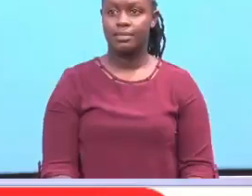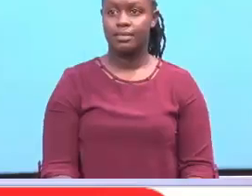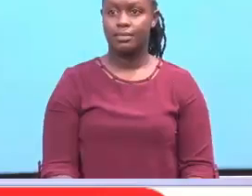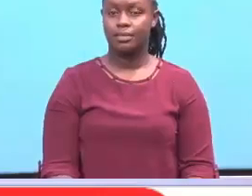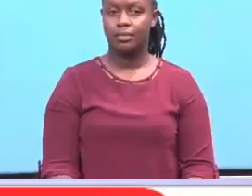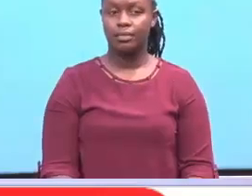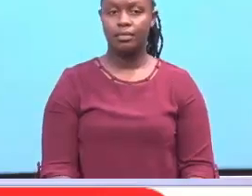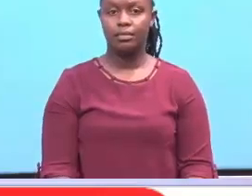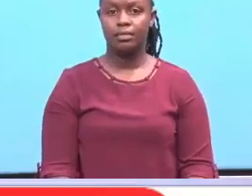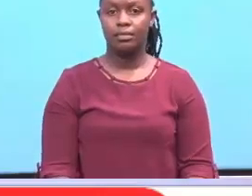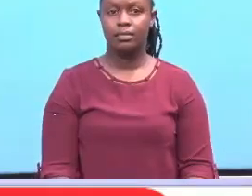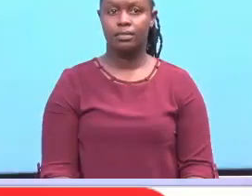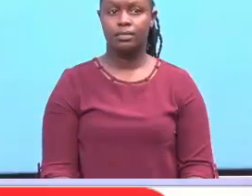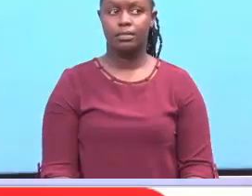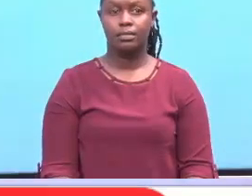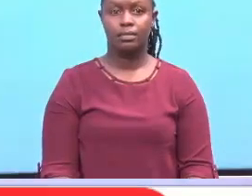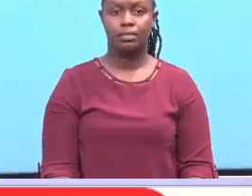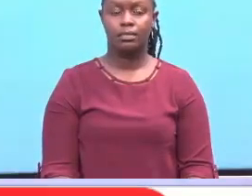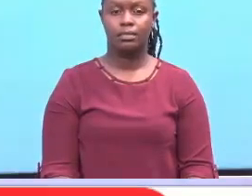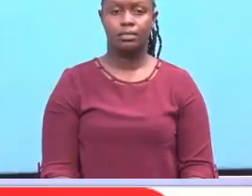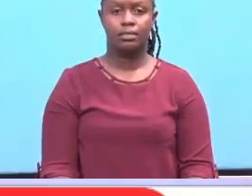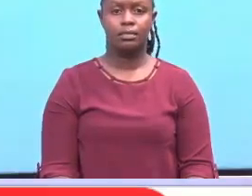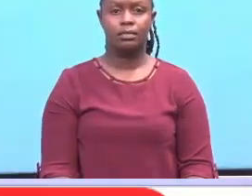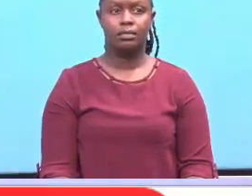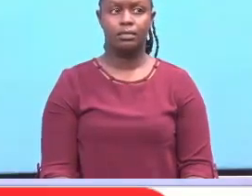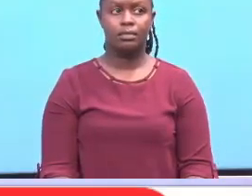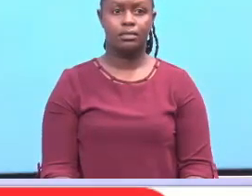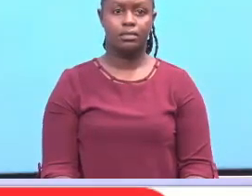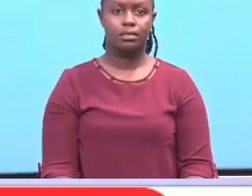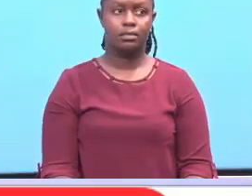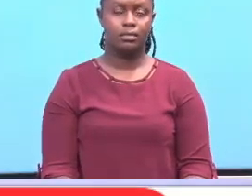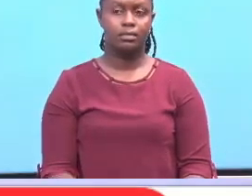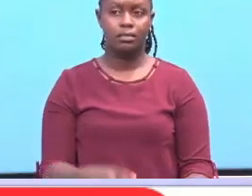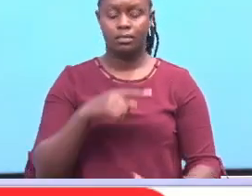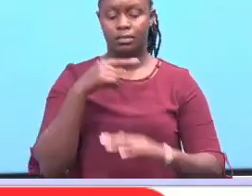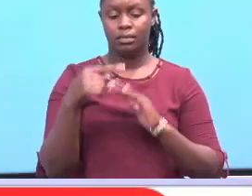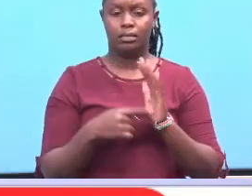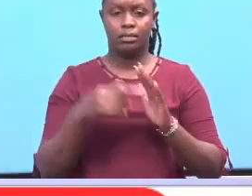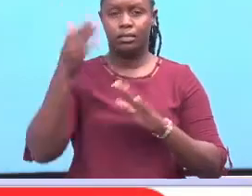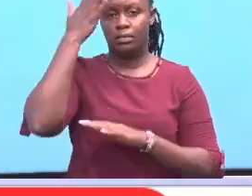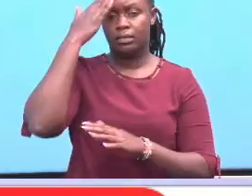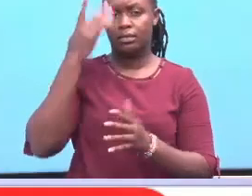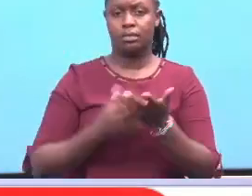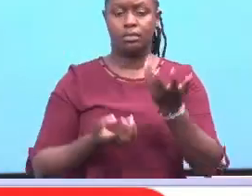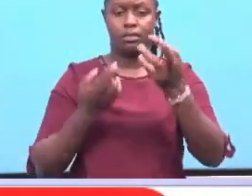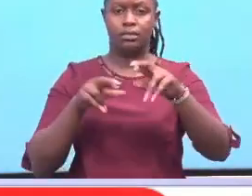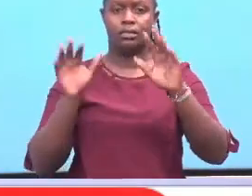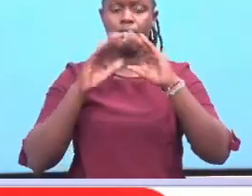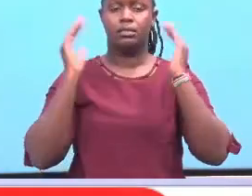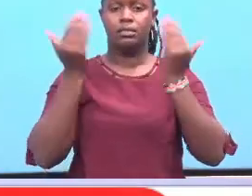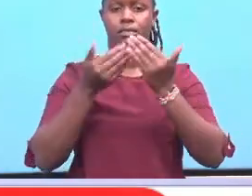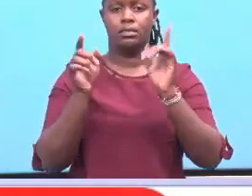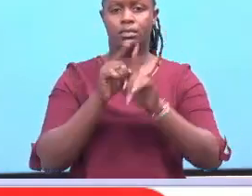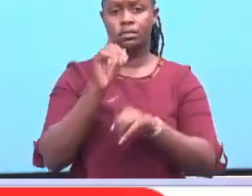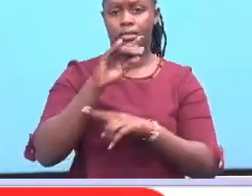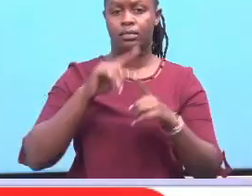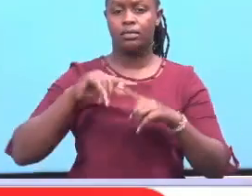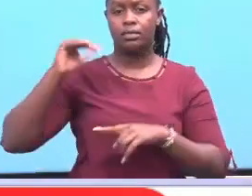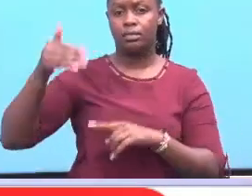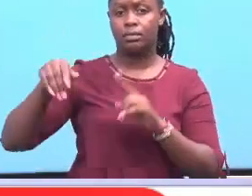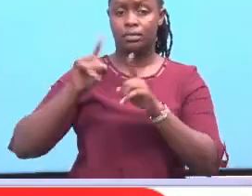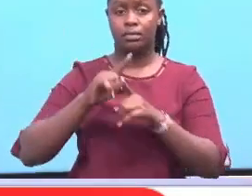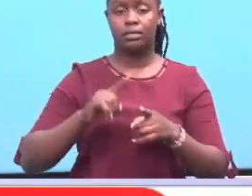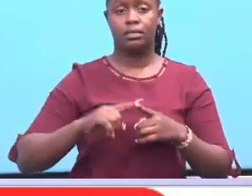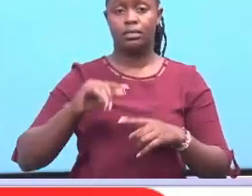doing well. And I invite you to join us on this journey as we find out what's happening across your world, in your town, in your city, in your